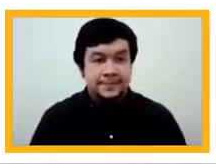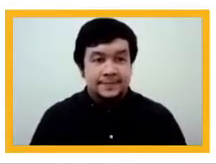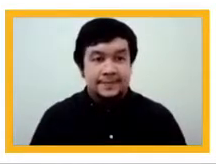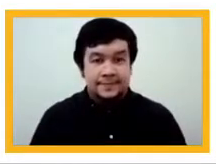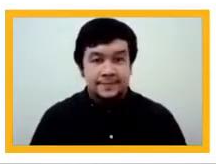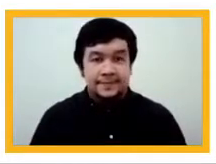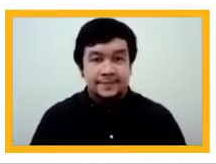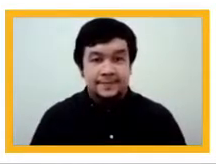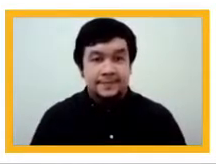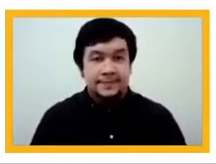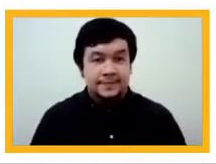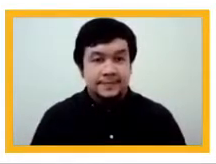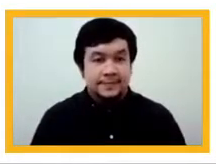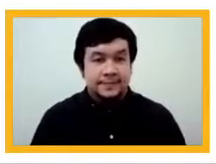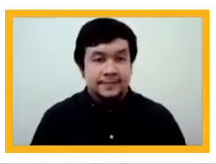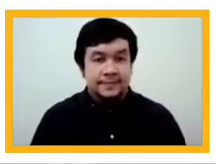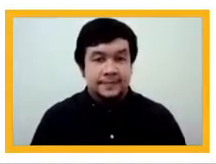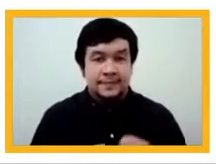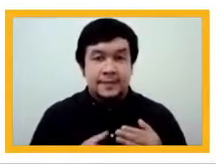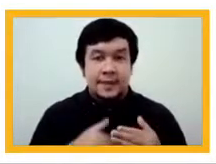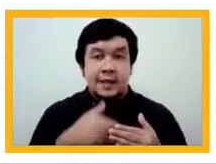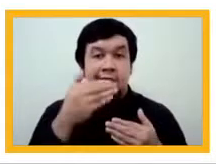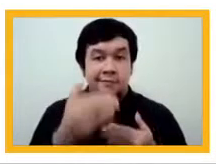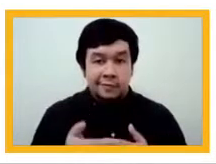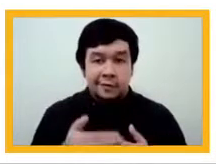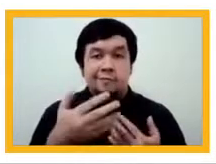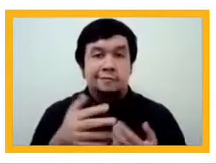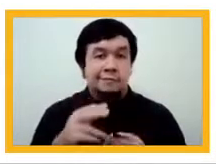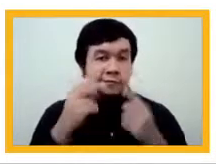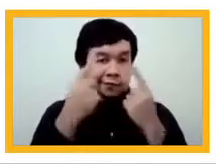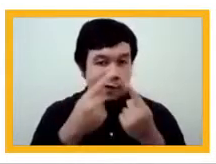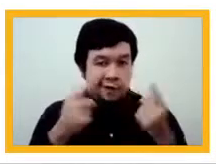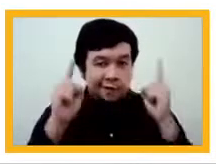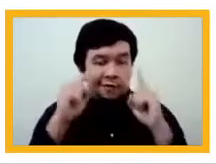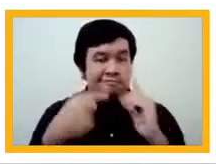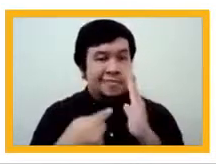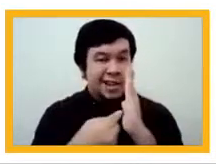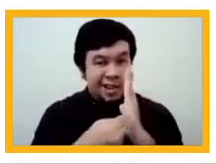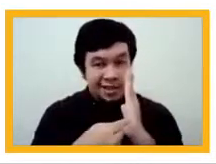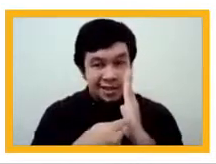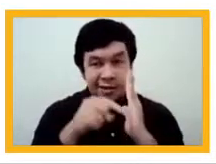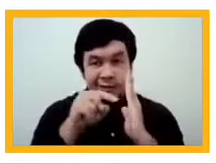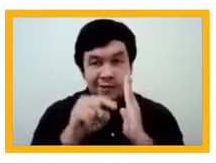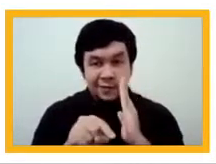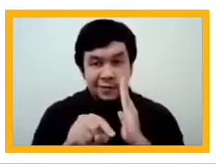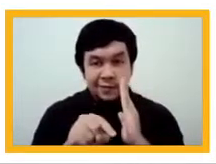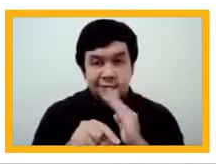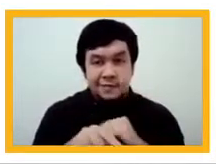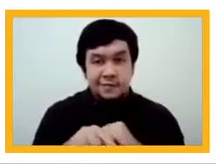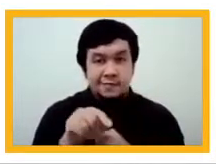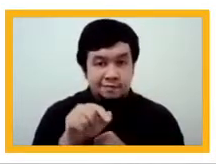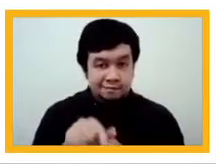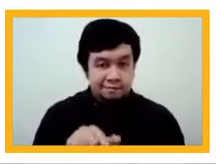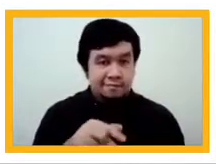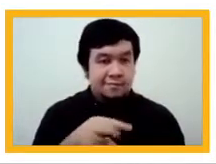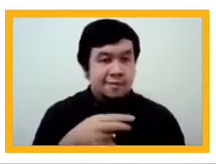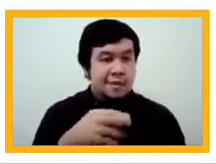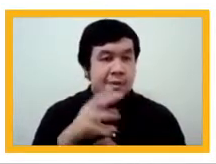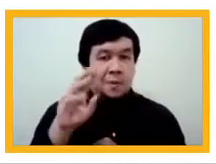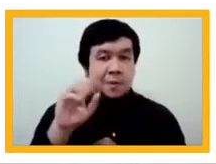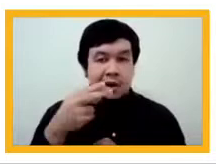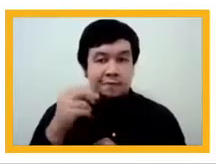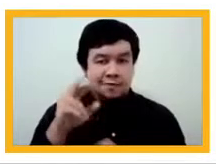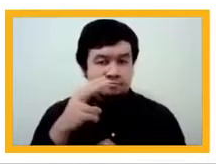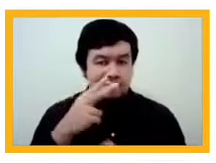software-centered universities and how we can integrate software majors with various other majors. I think this is a very interesting